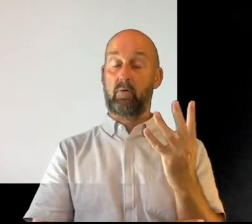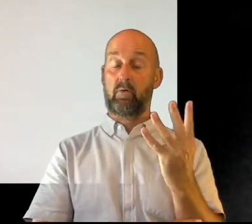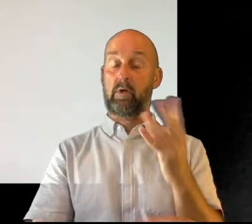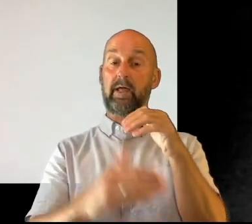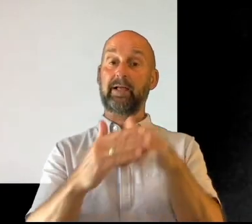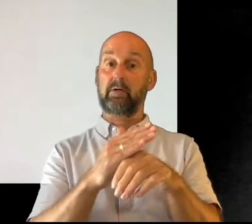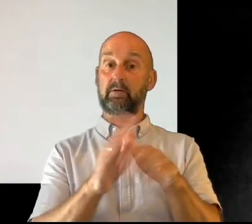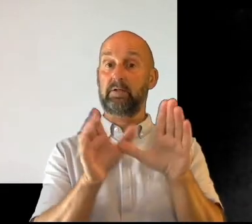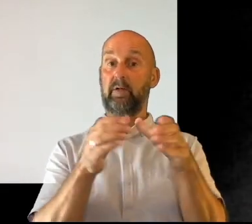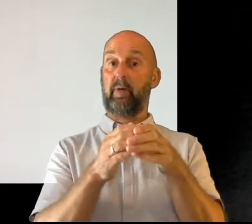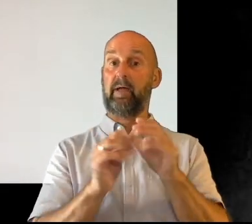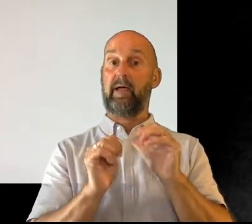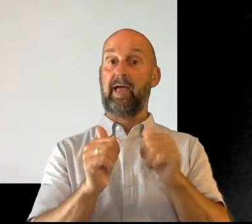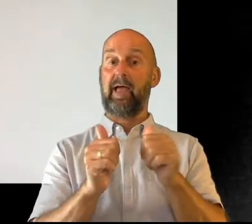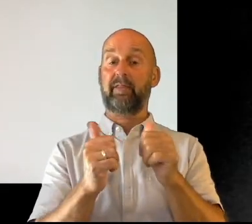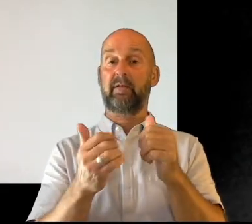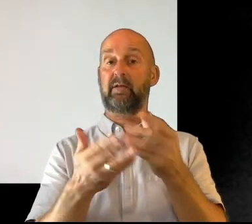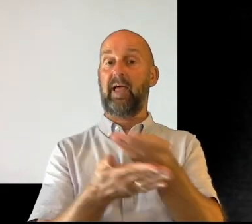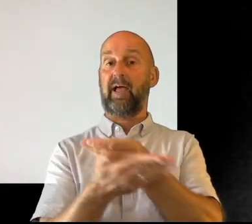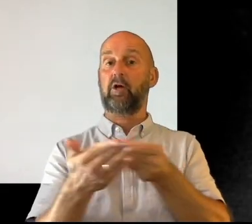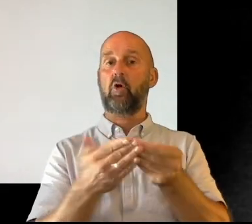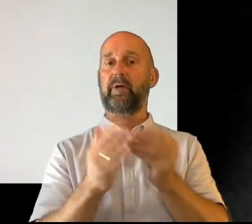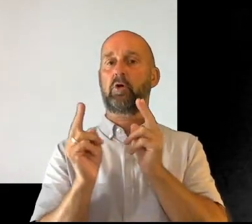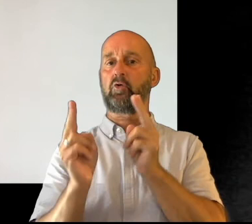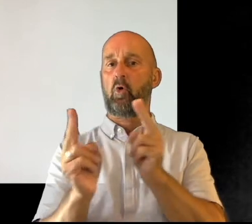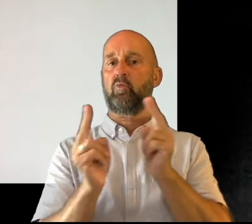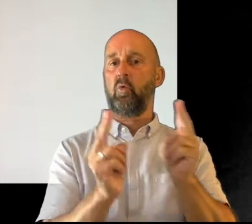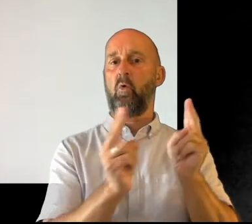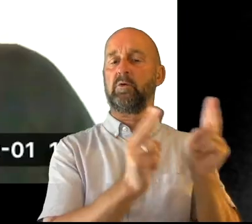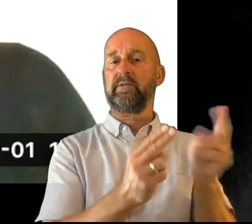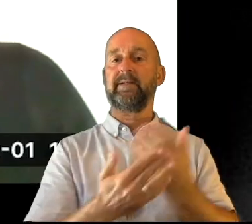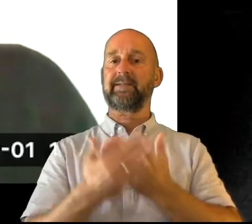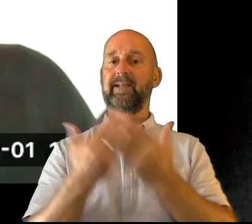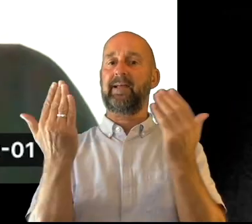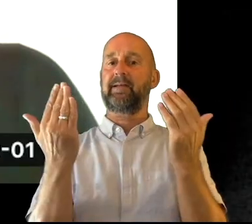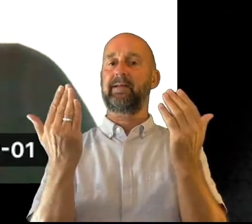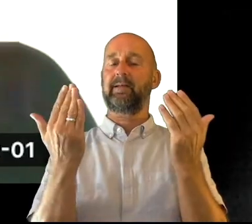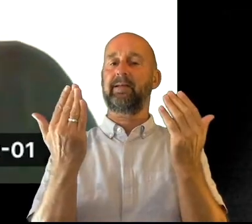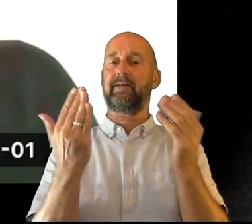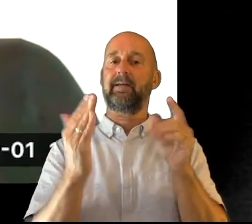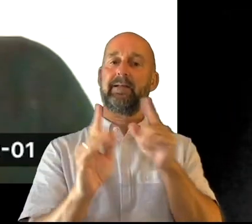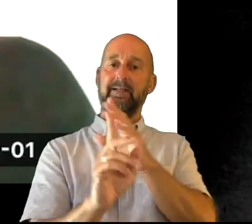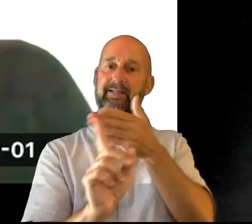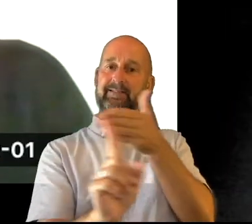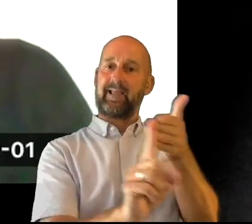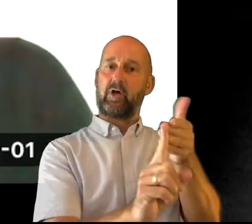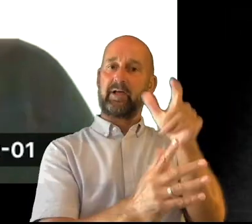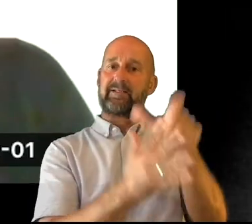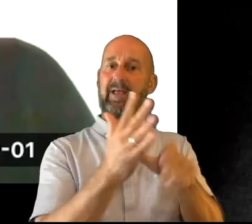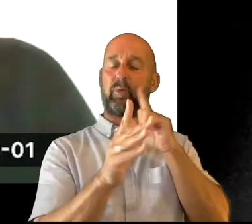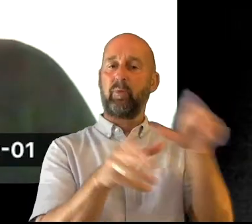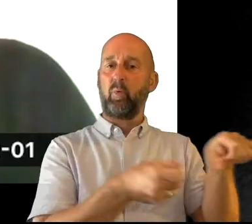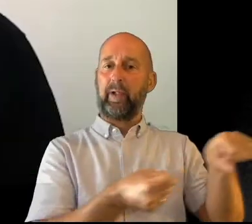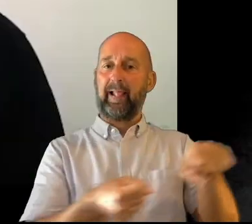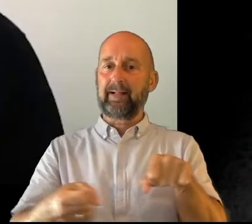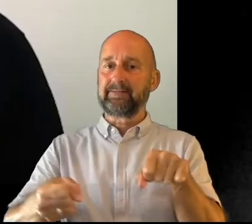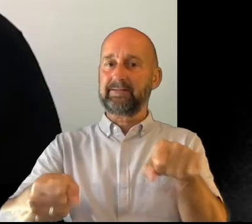Internal. Department of Health and Economics, corridors. Day. Decoy disabled woman is wheeled into the